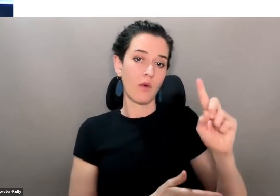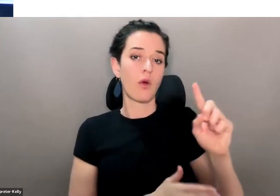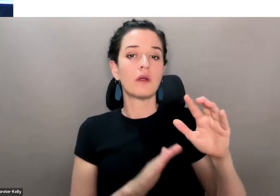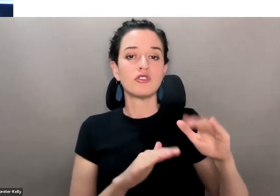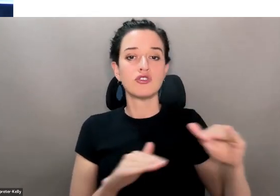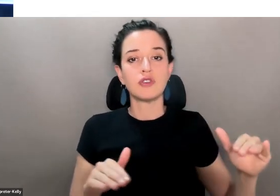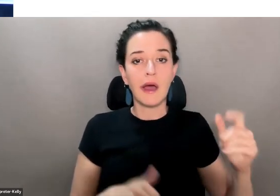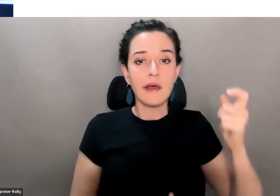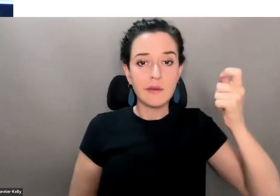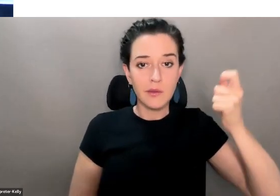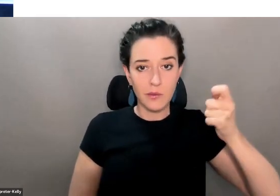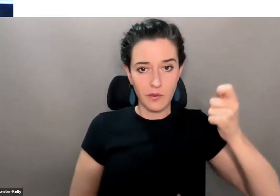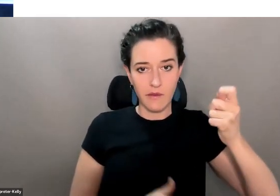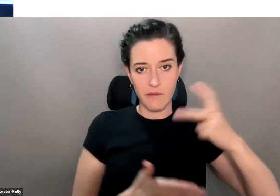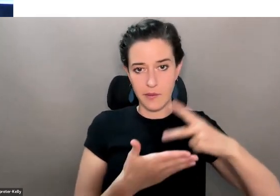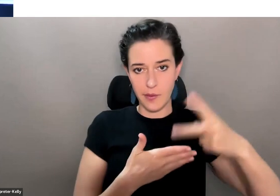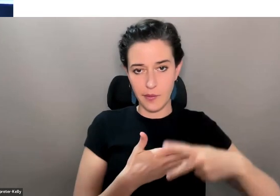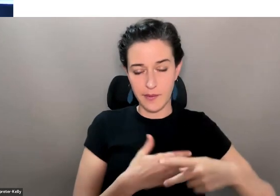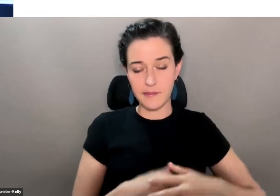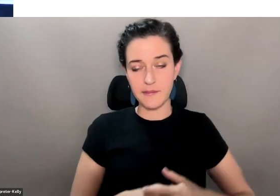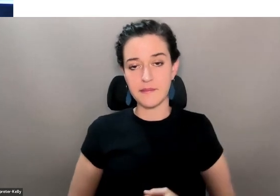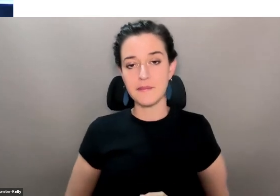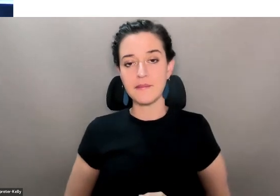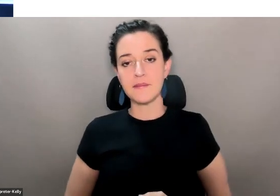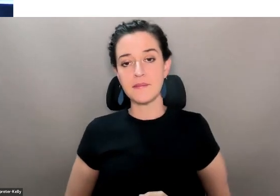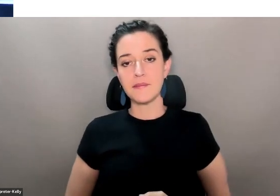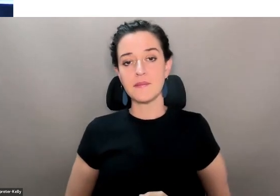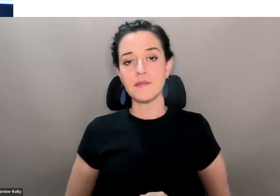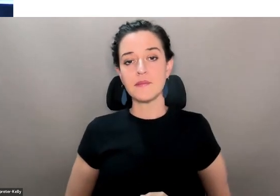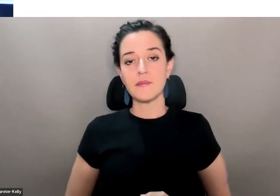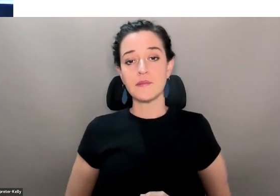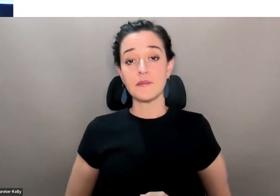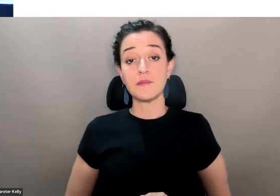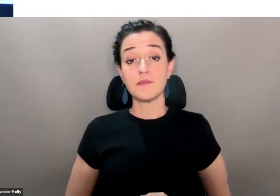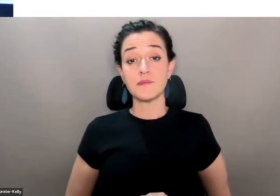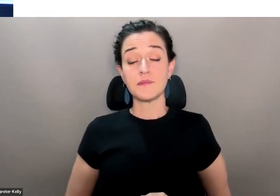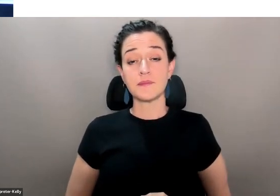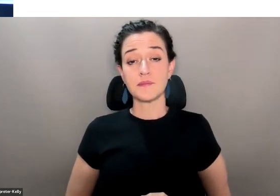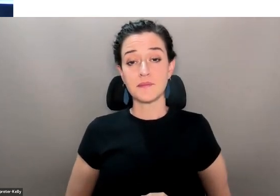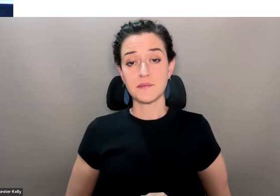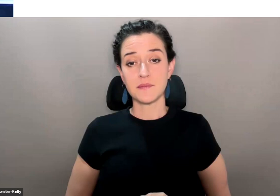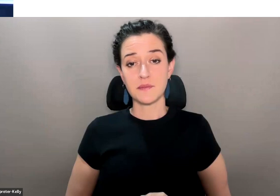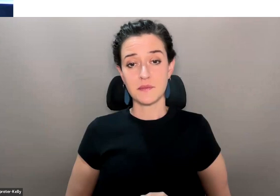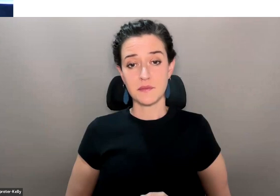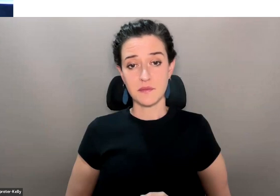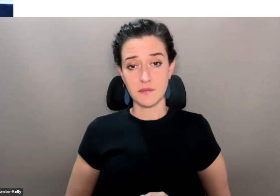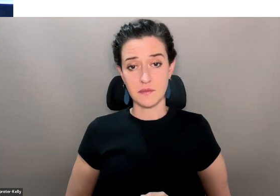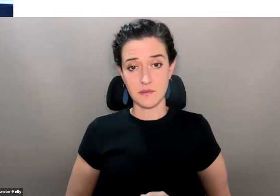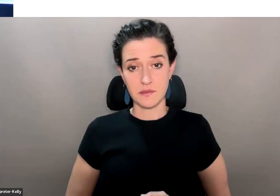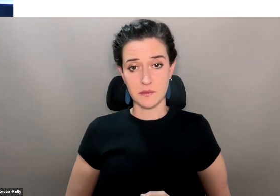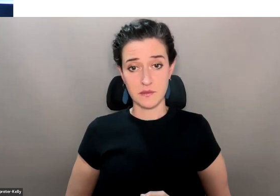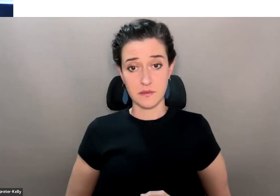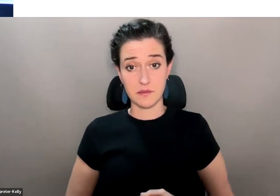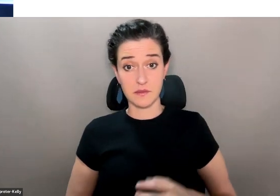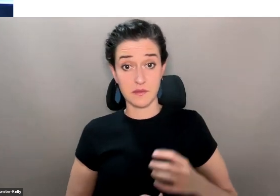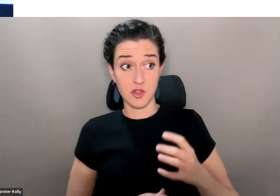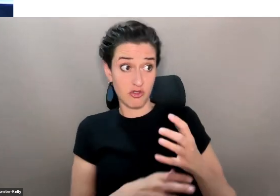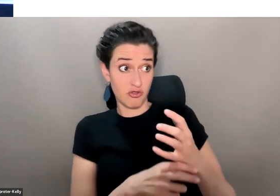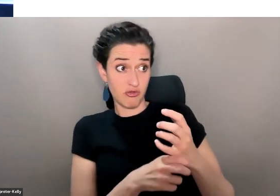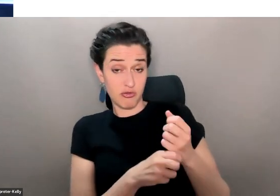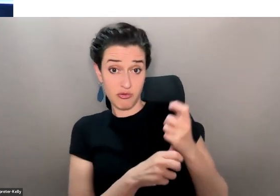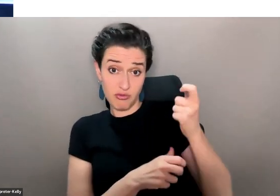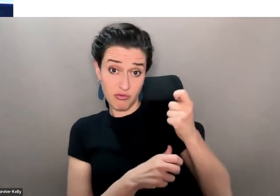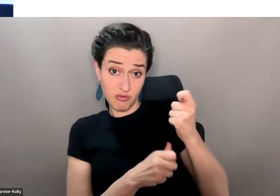programs. Finally, this rule clarifies that recipients must provide services in the most integrated